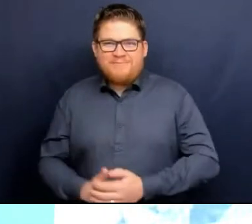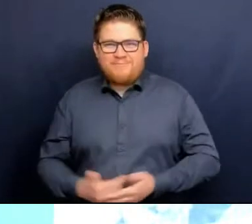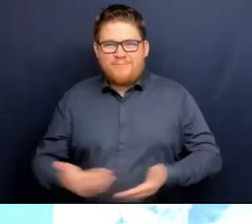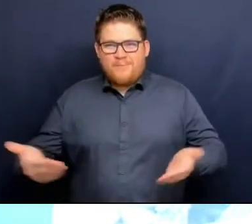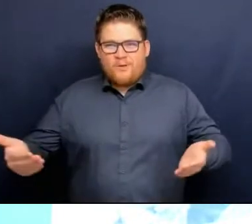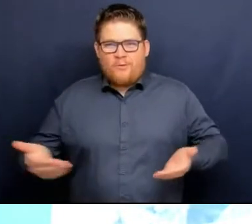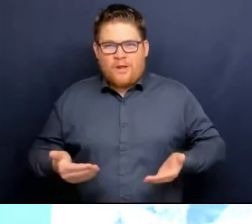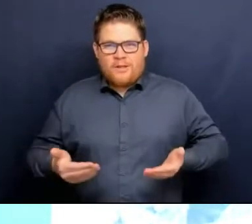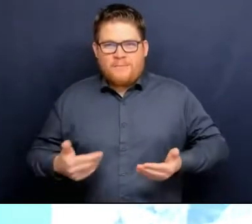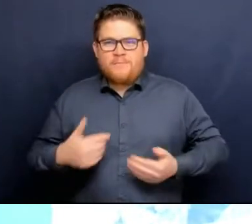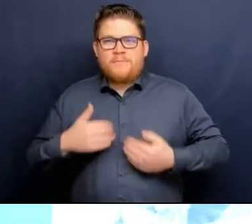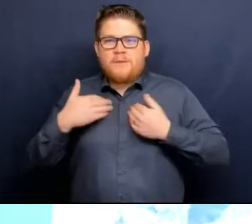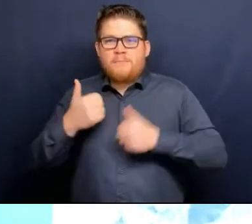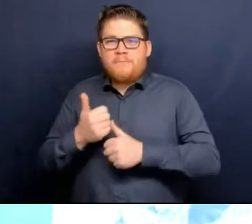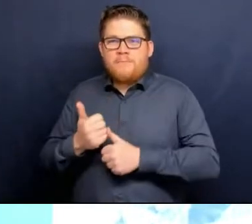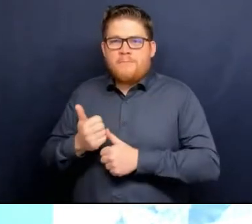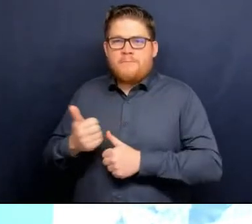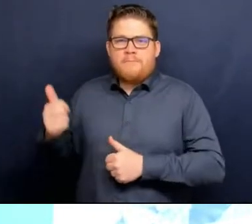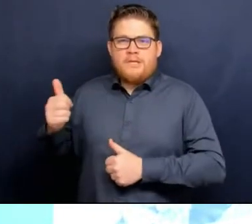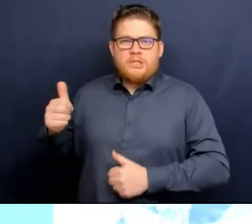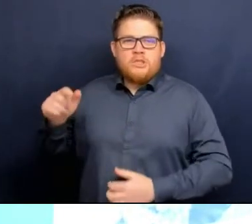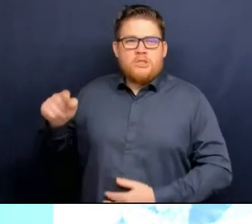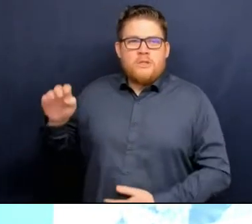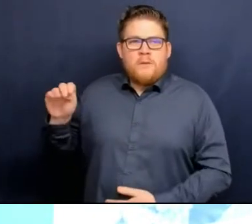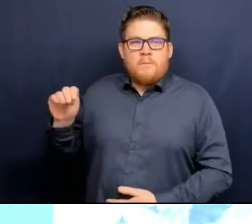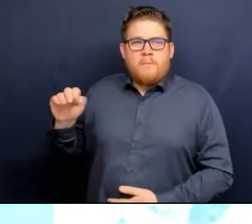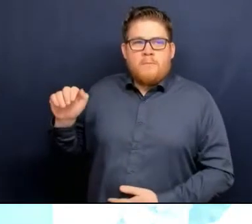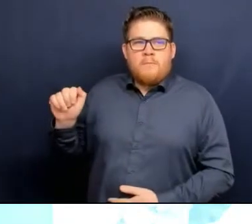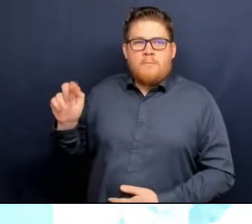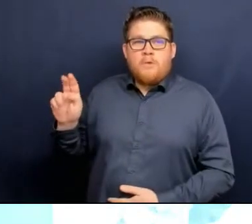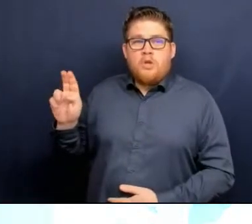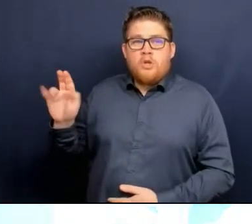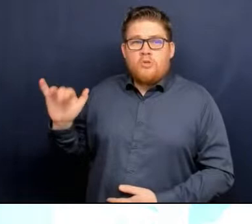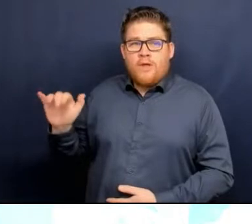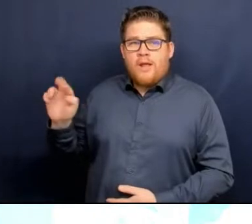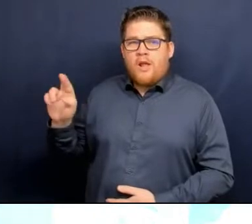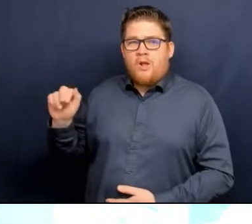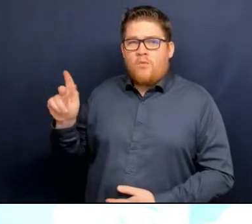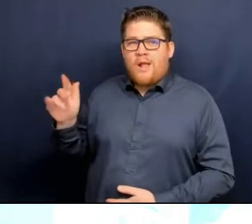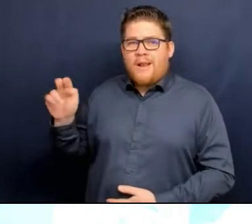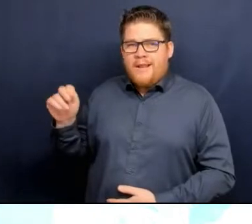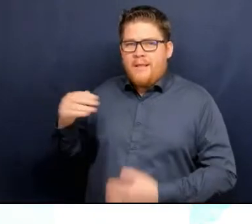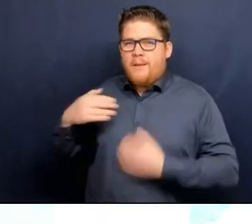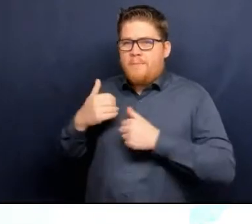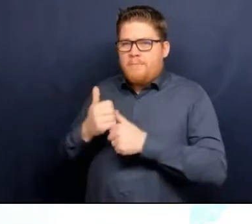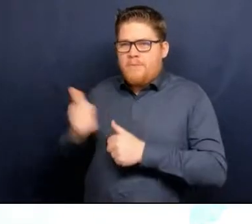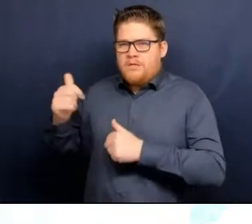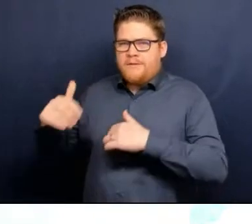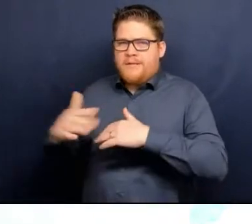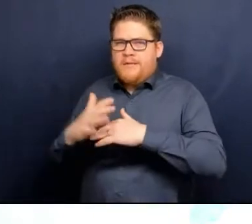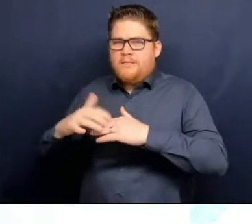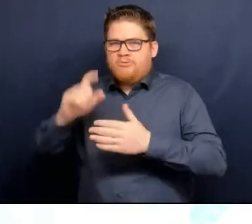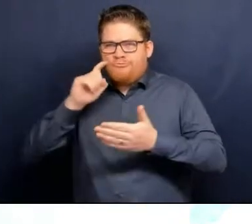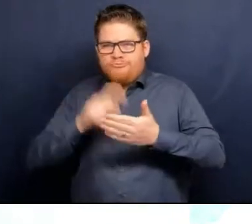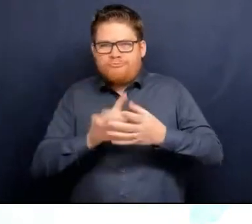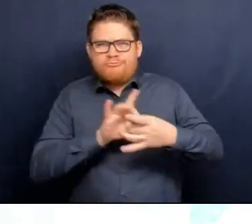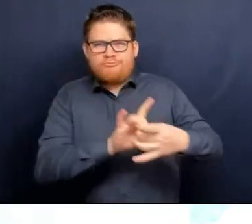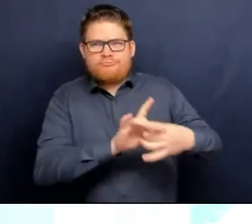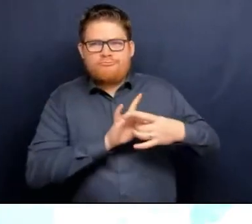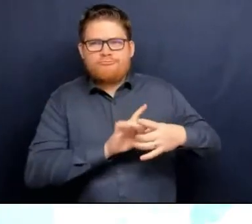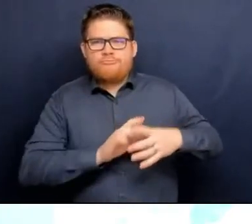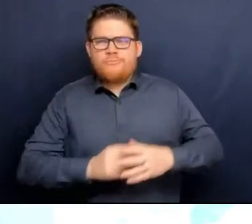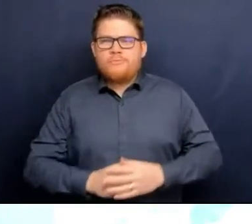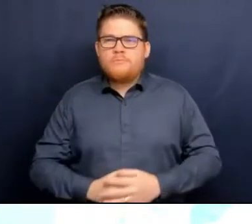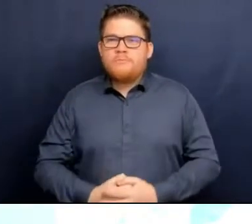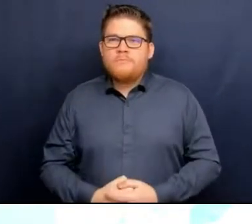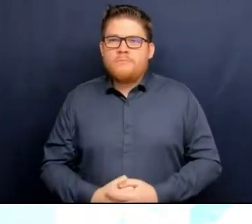I am Murray Rankin, the Minister of Indigenous Relations and Reconciliation. We're honoured to be here together in the traditional